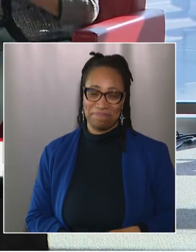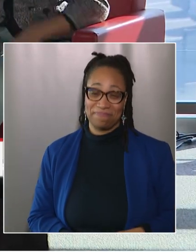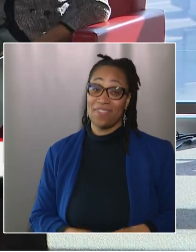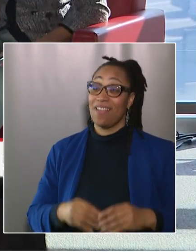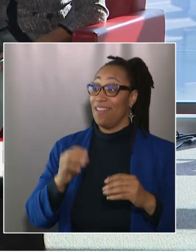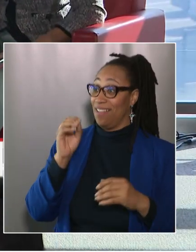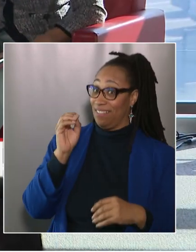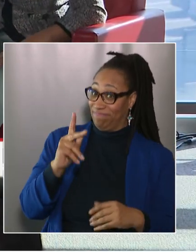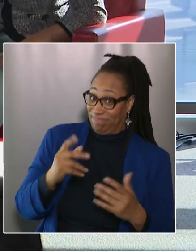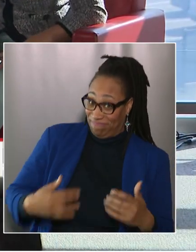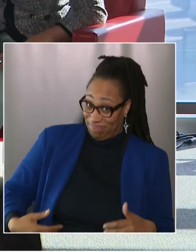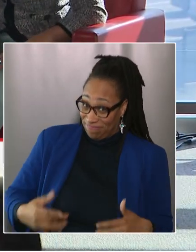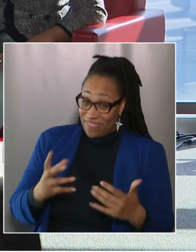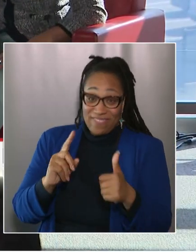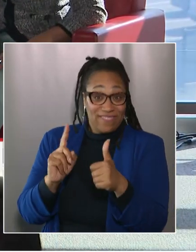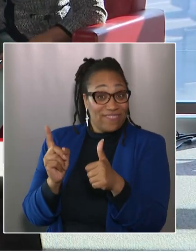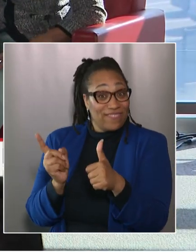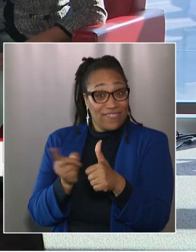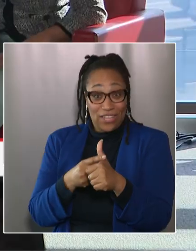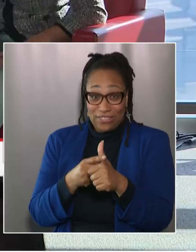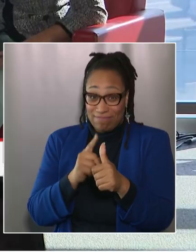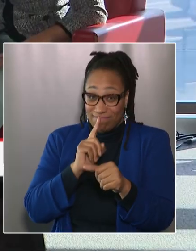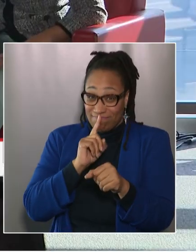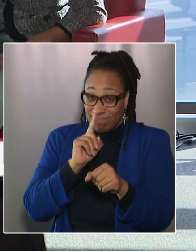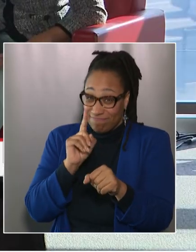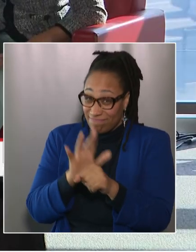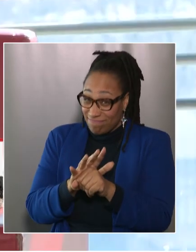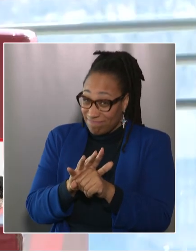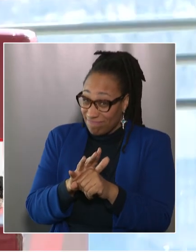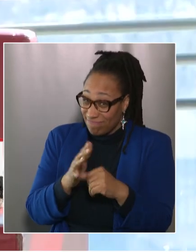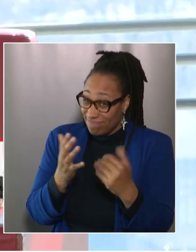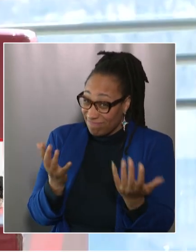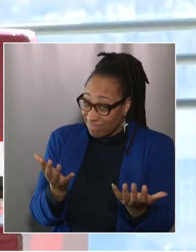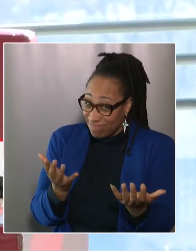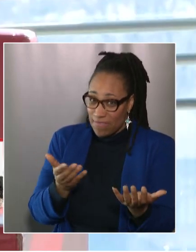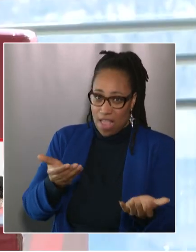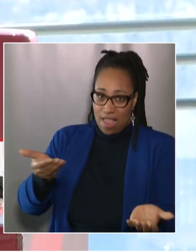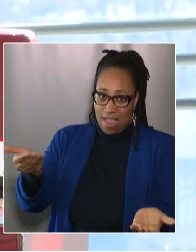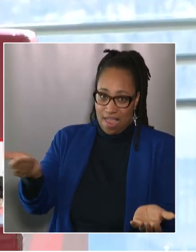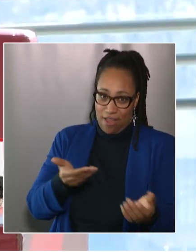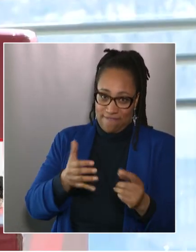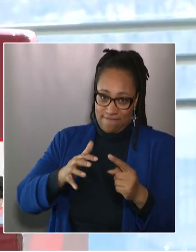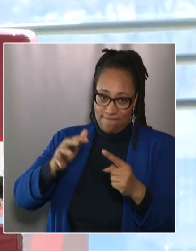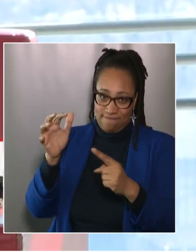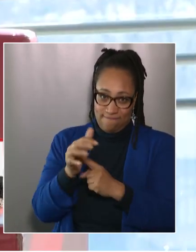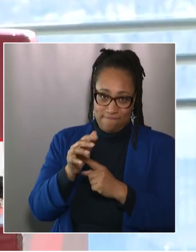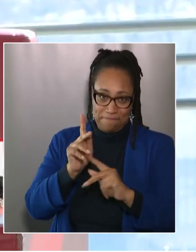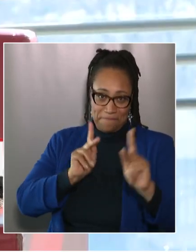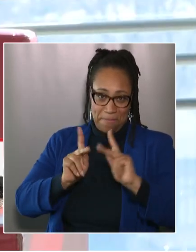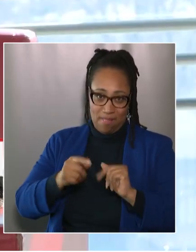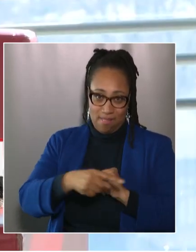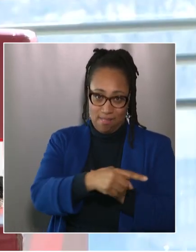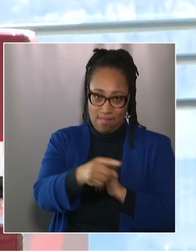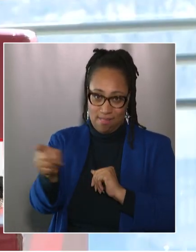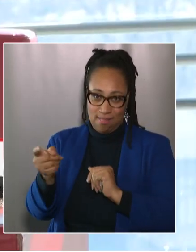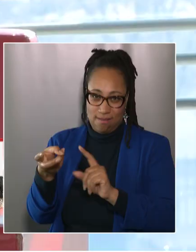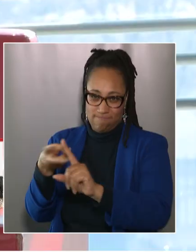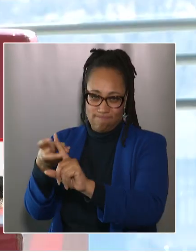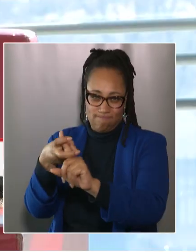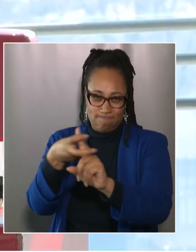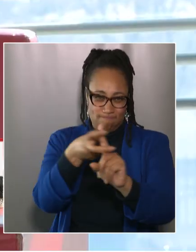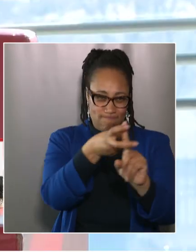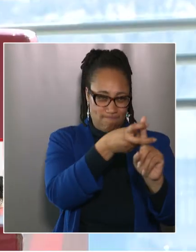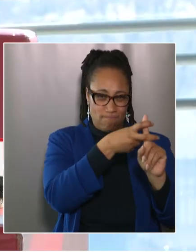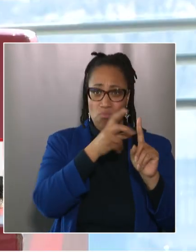promise was that I would hire the best of the best. I would recruit them from wherever. I would meet